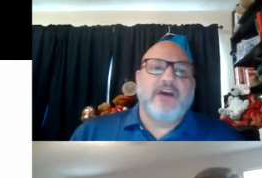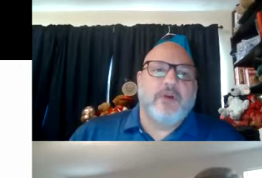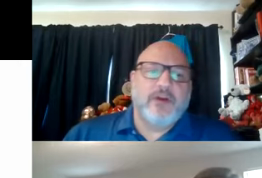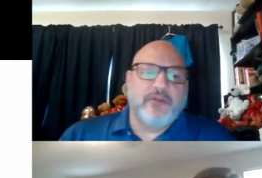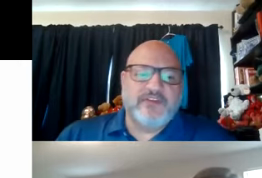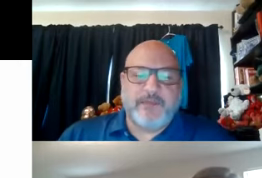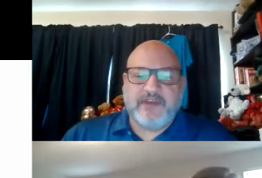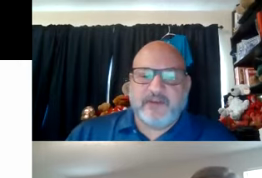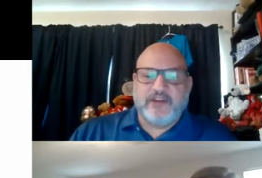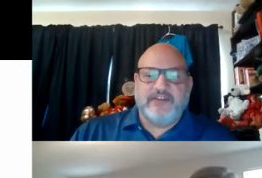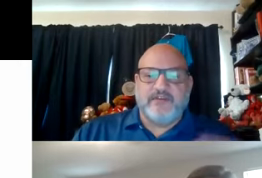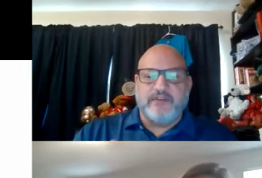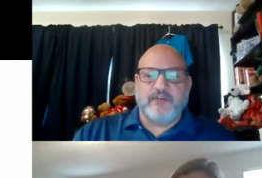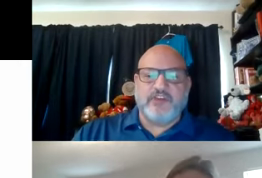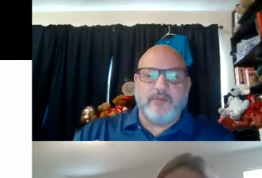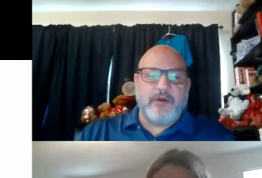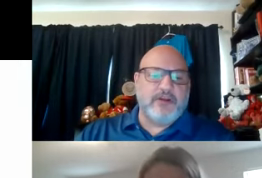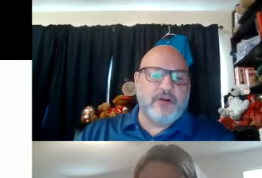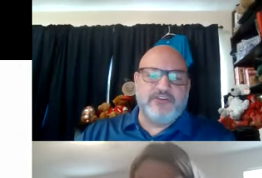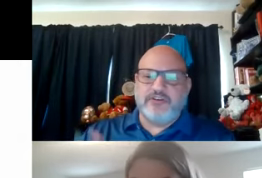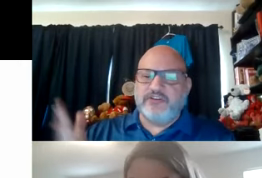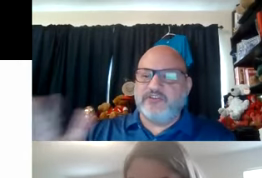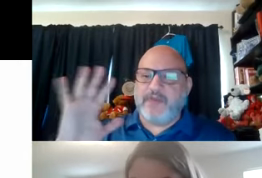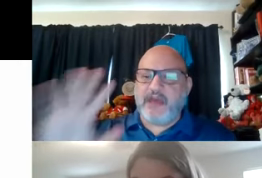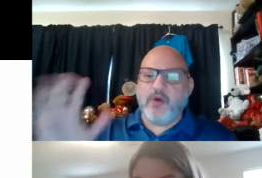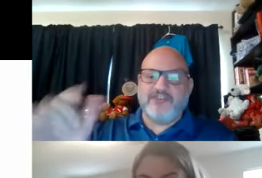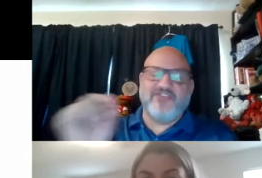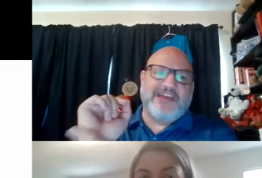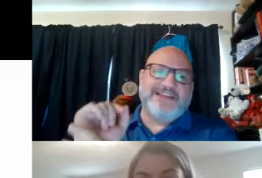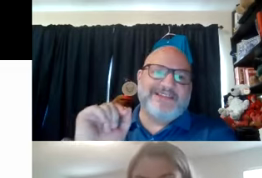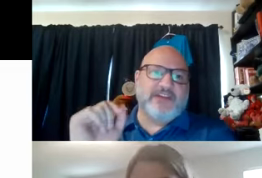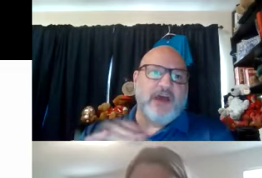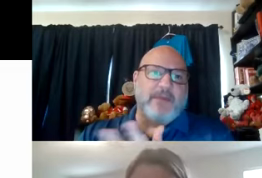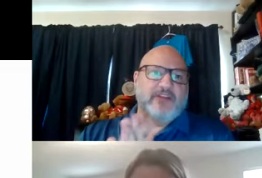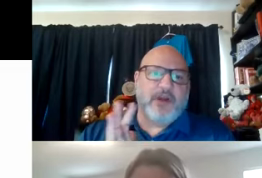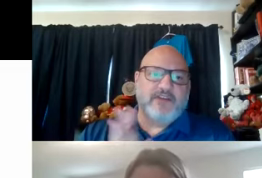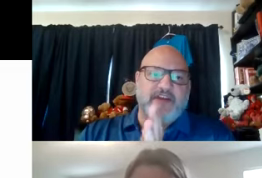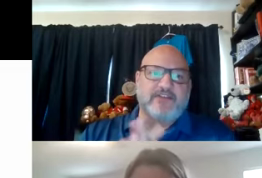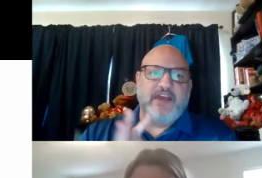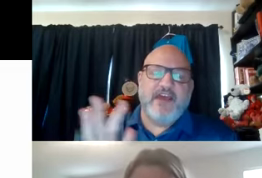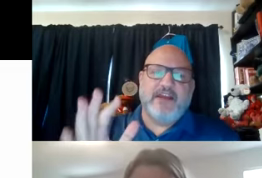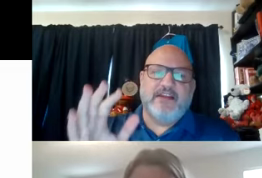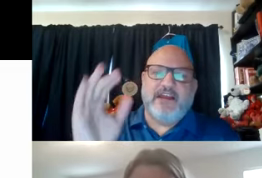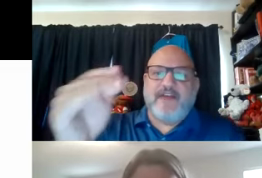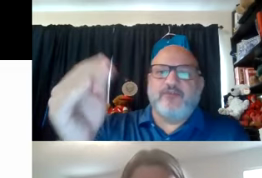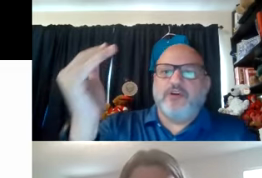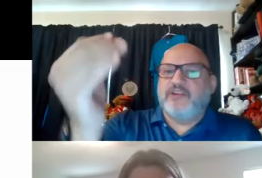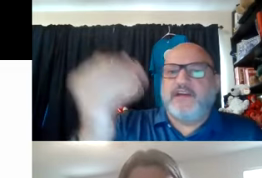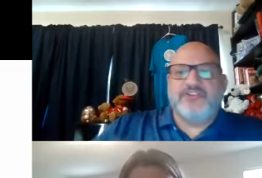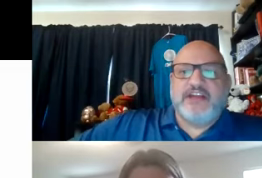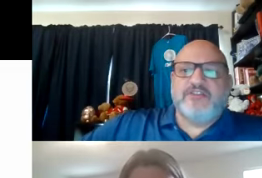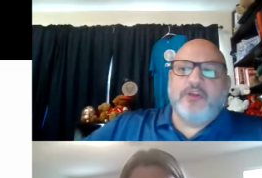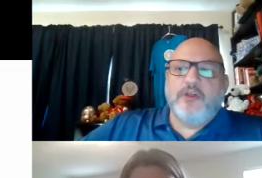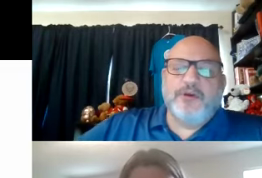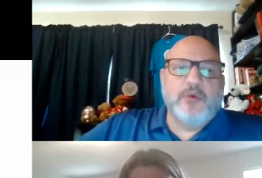And we're going to go through this step by step. So like I said, for the first time, I really encourage you to just sit back, watch, think, listen about the process. And then afterwards, you'll